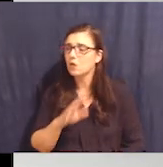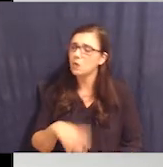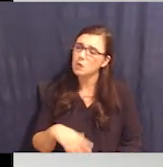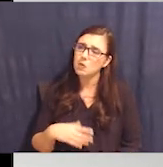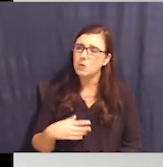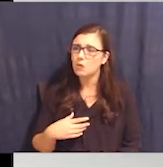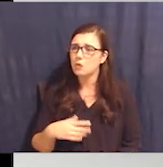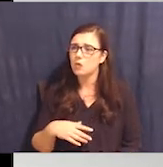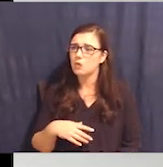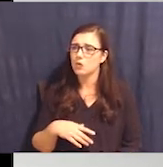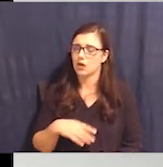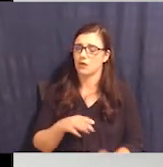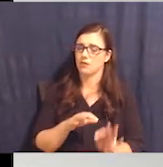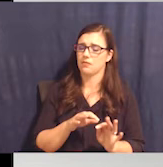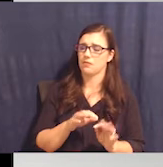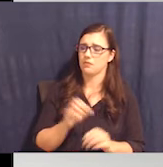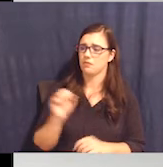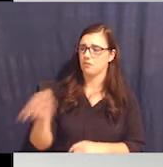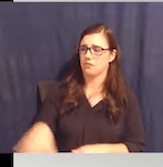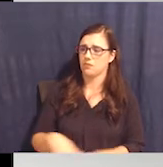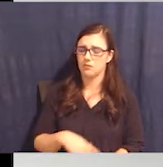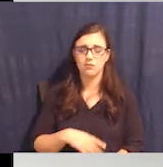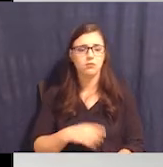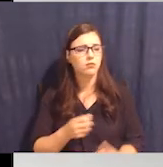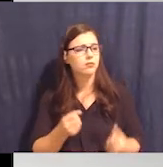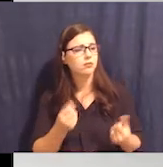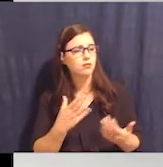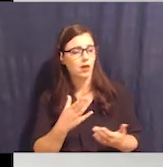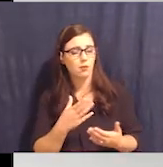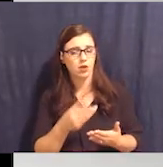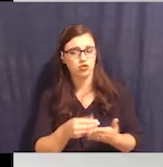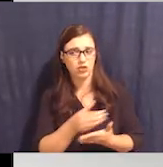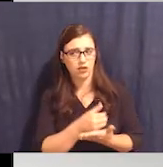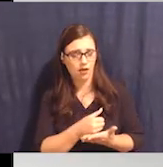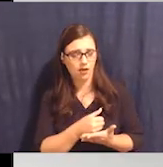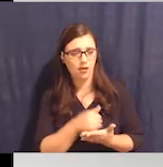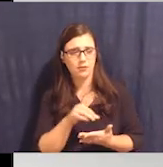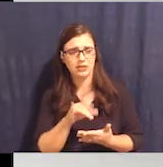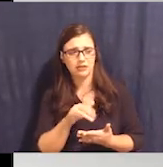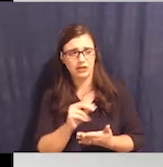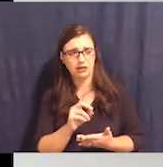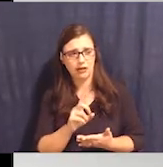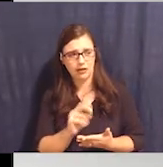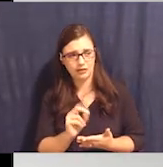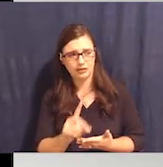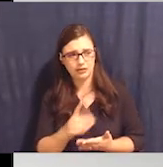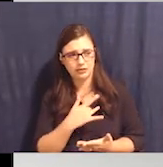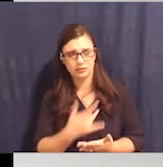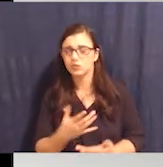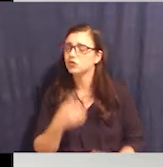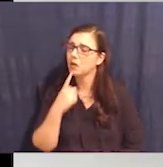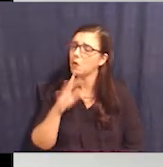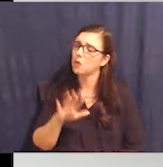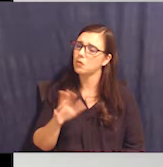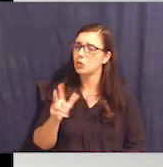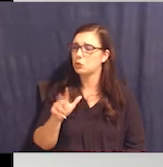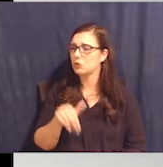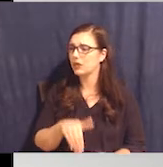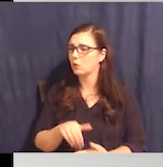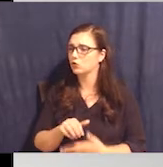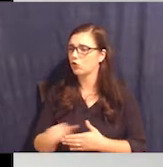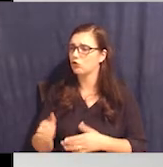in there? And she said, oh, X amount. And how much income and dividends does it generally make? She said, well,